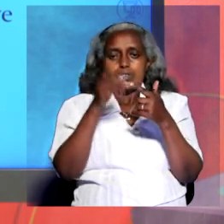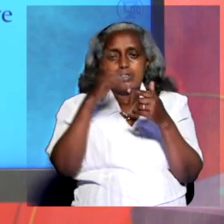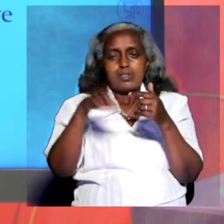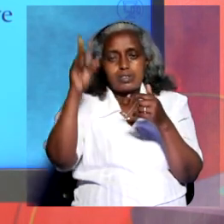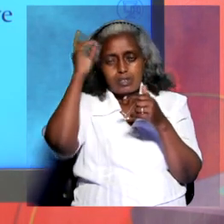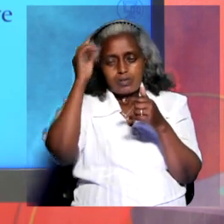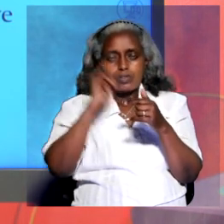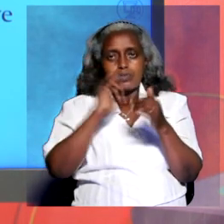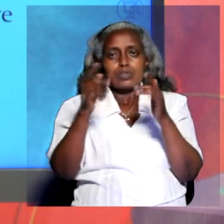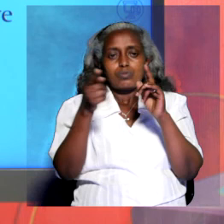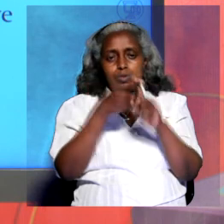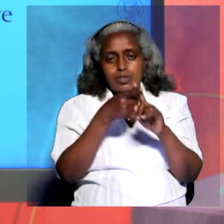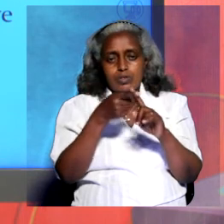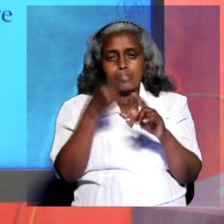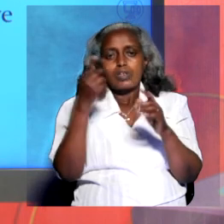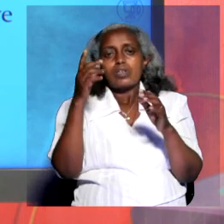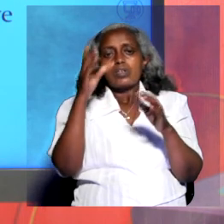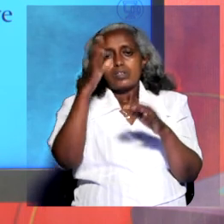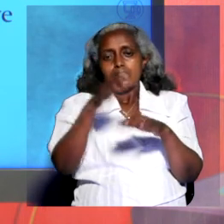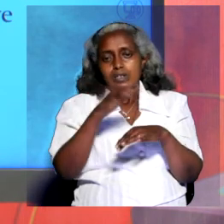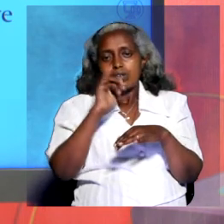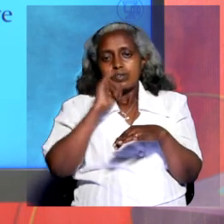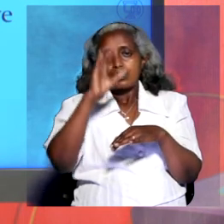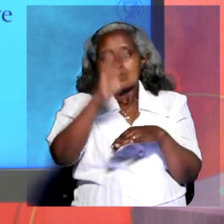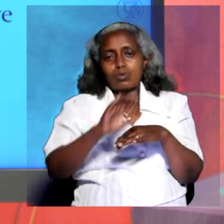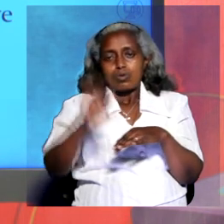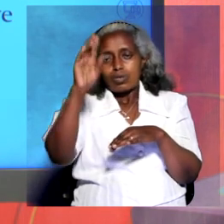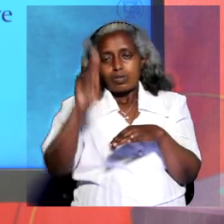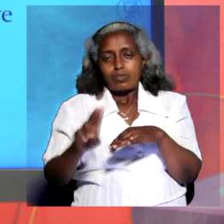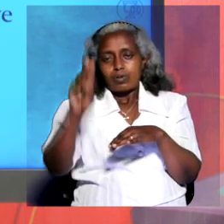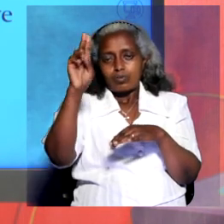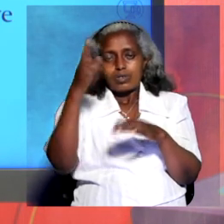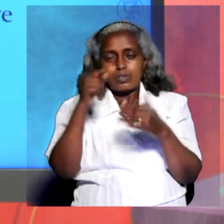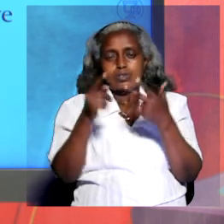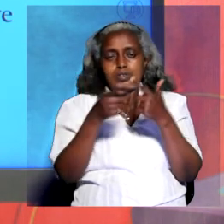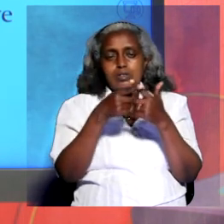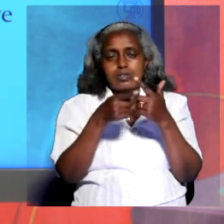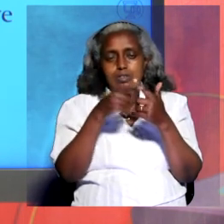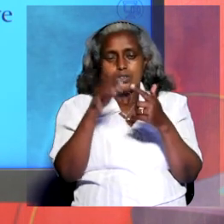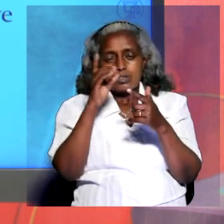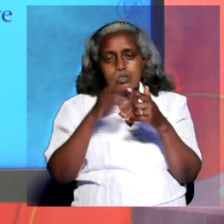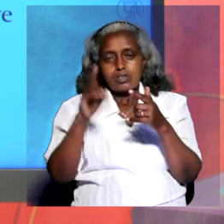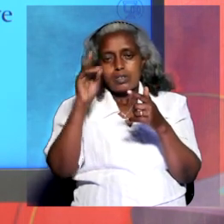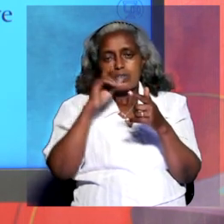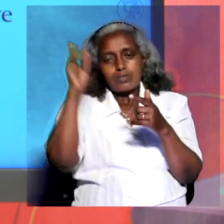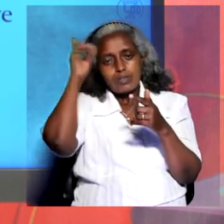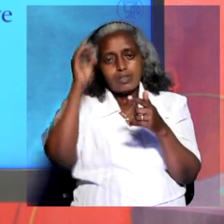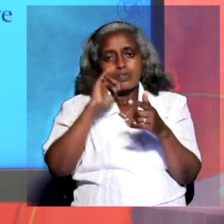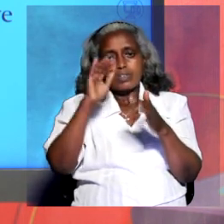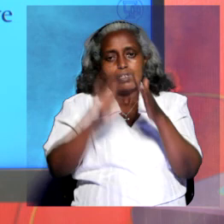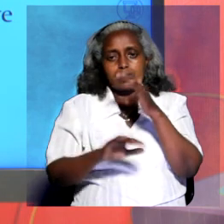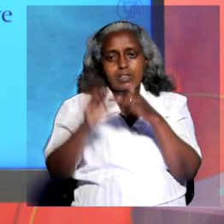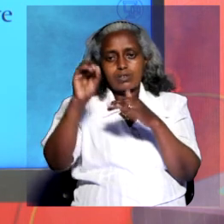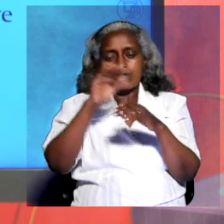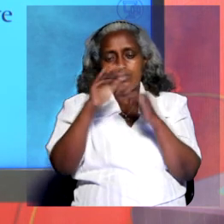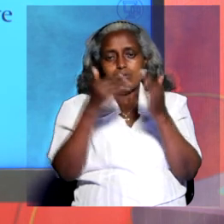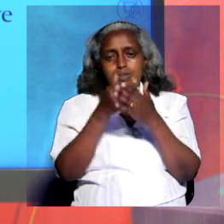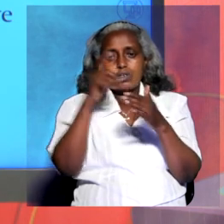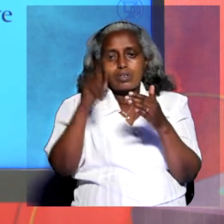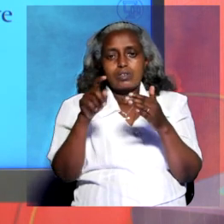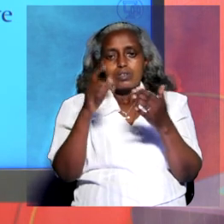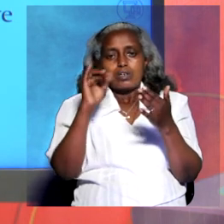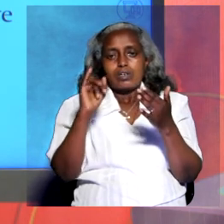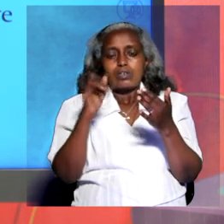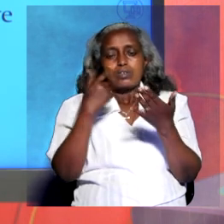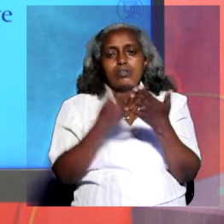is positive, the graph is concave upward. If the second derivative of the function is this less than 0 for all x in I, then